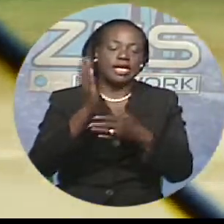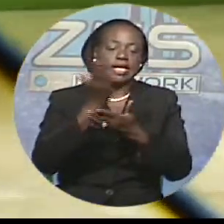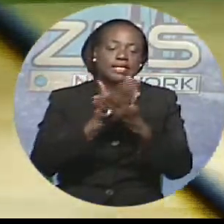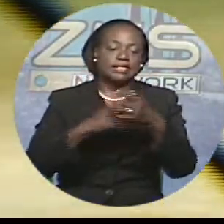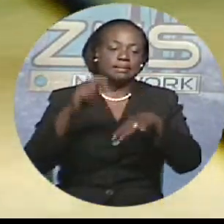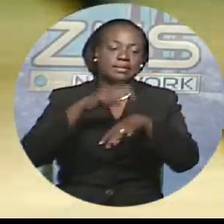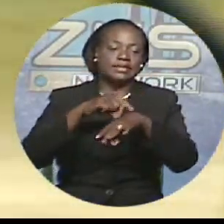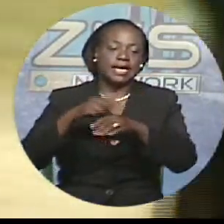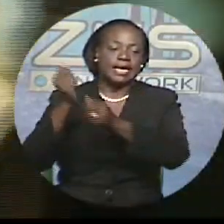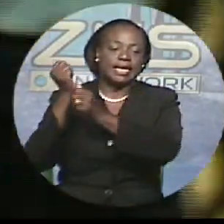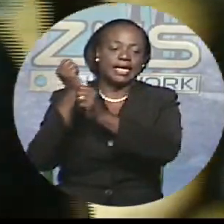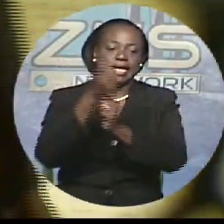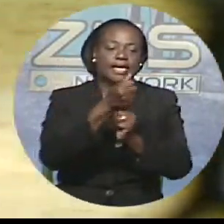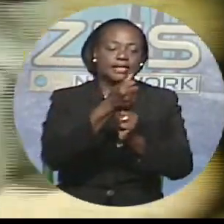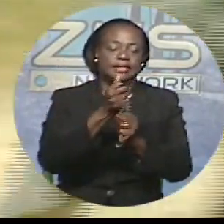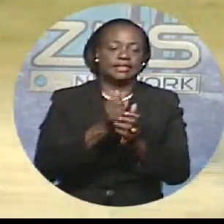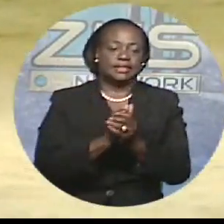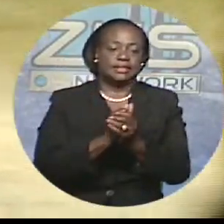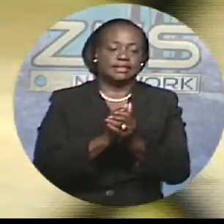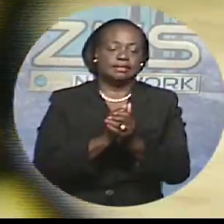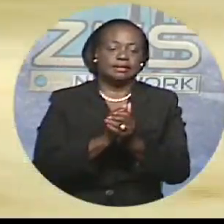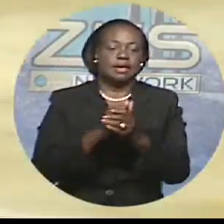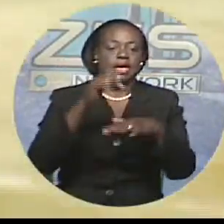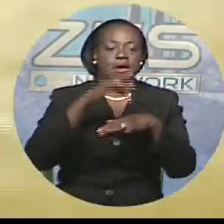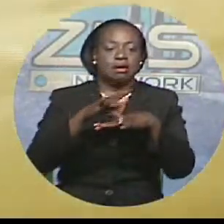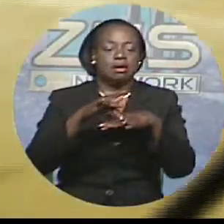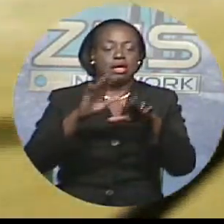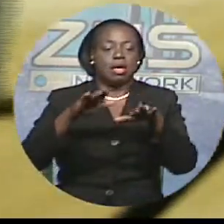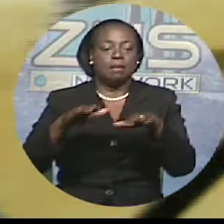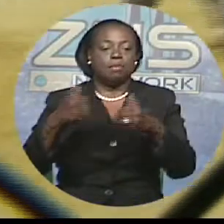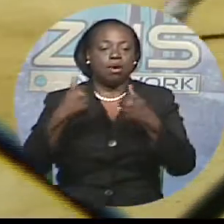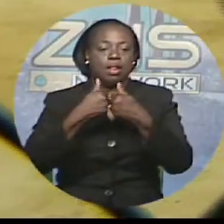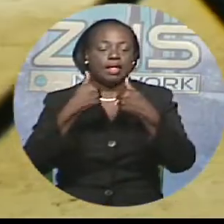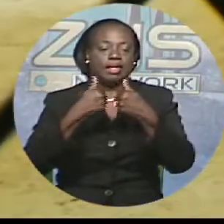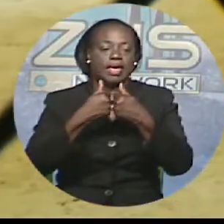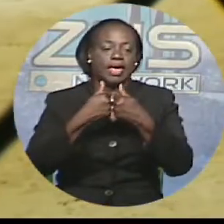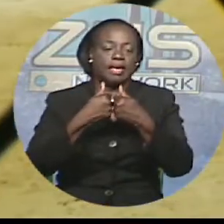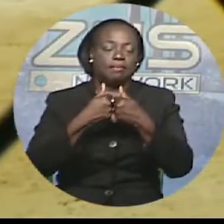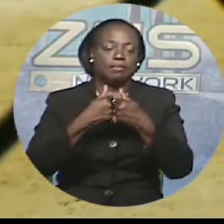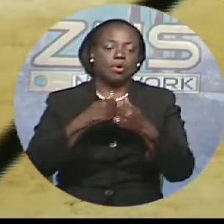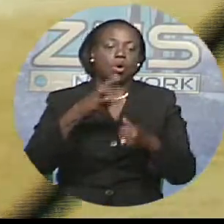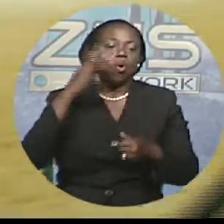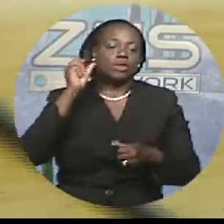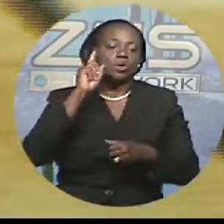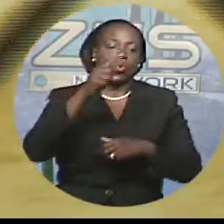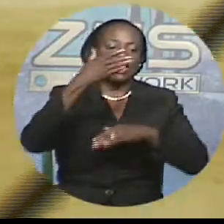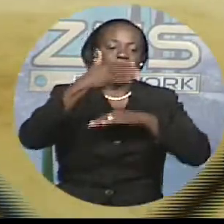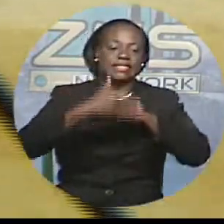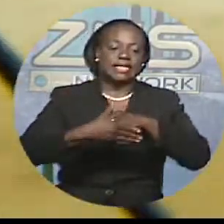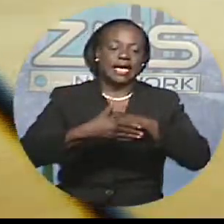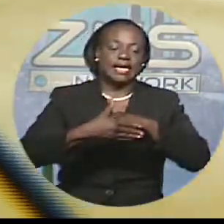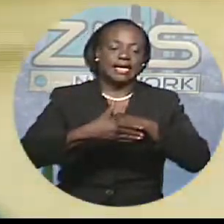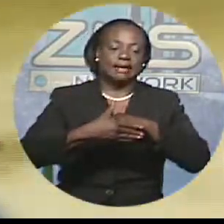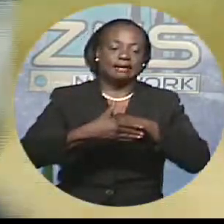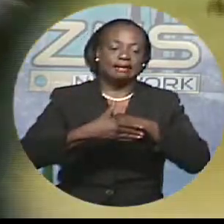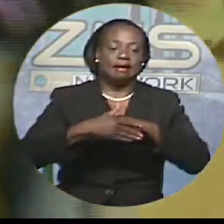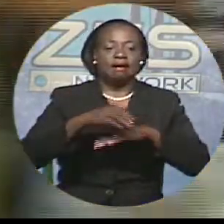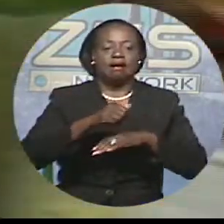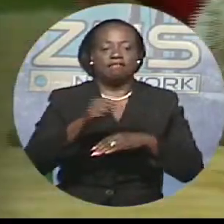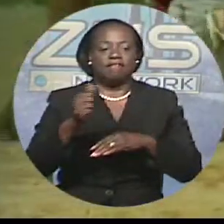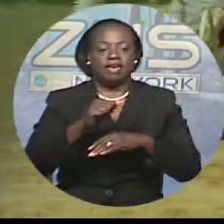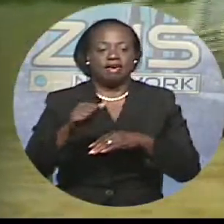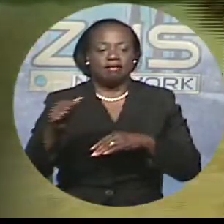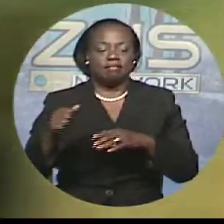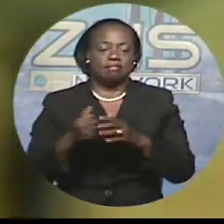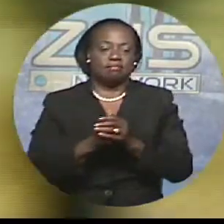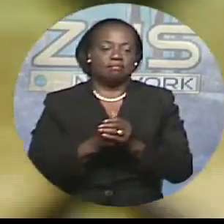a close 6-1 early ball game turned out to be a one-sided affair as the defending national champs, Crater Bulldogs, got